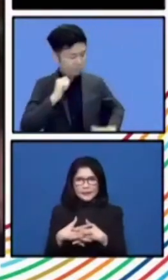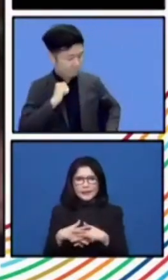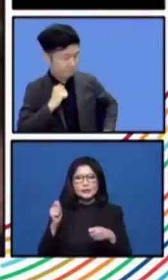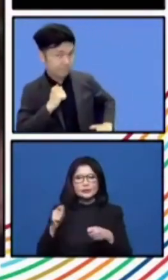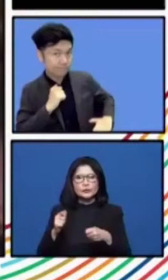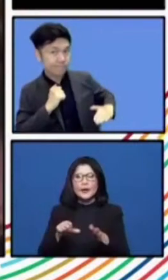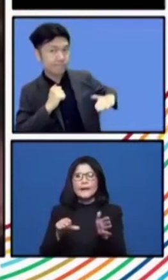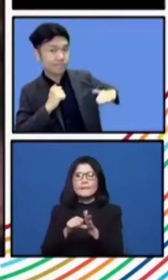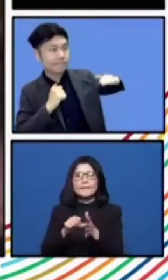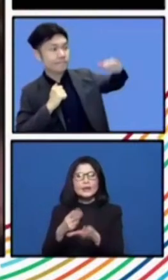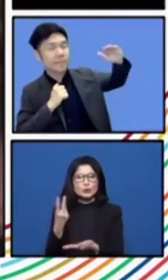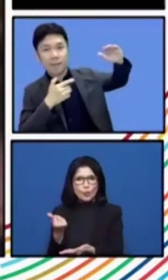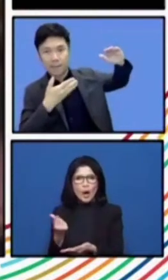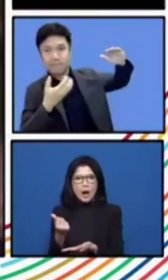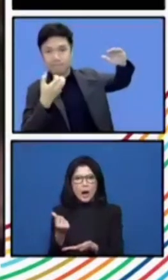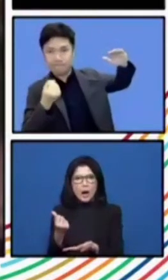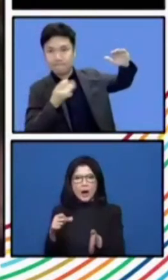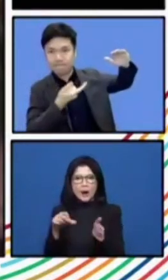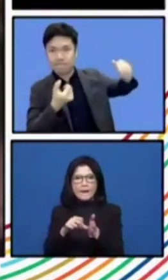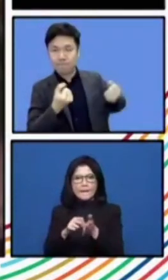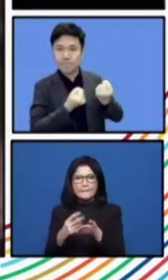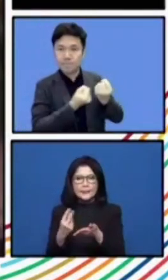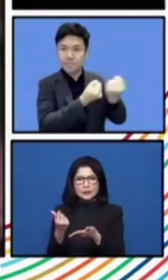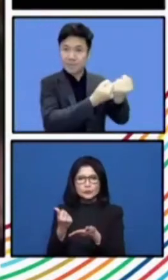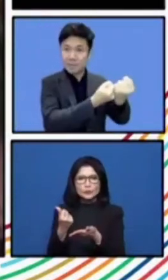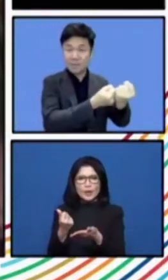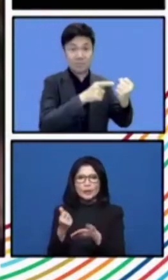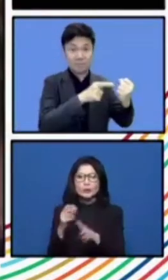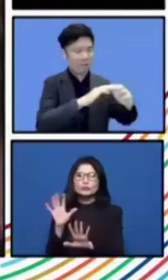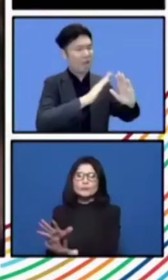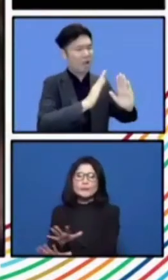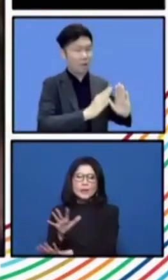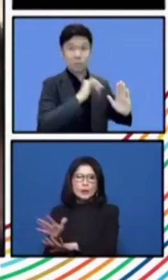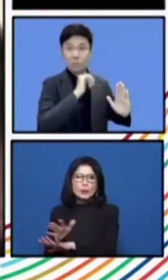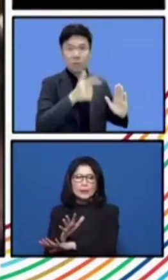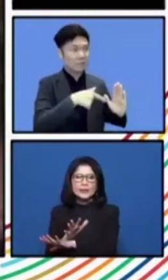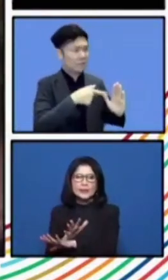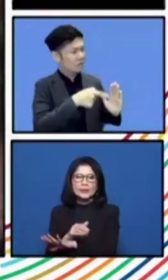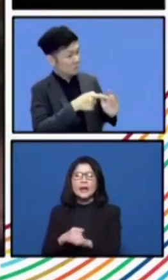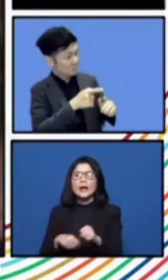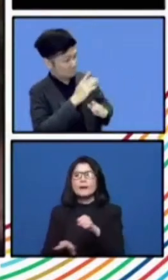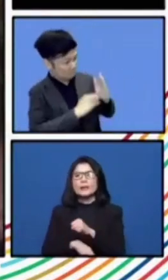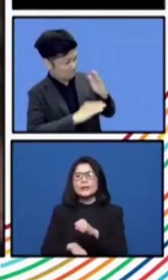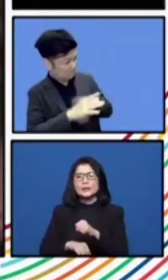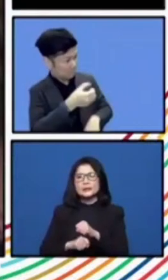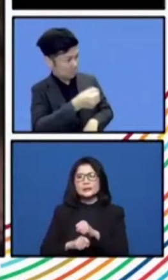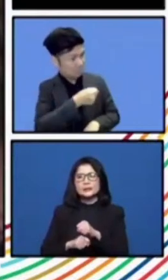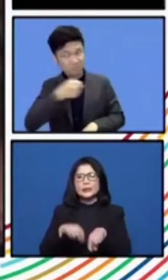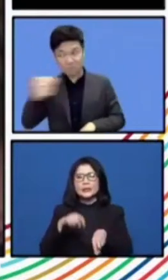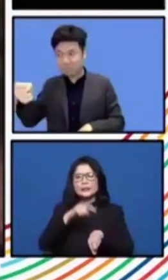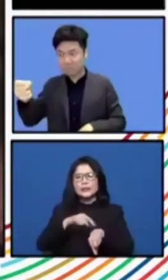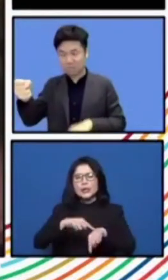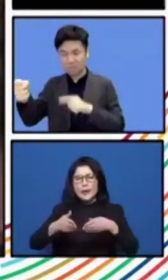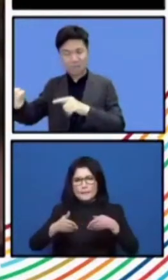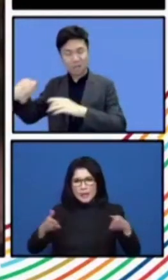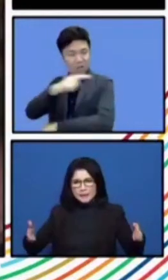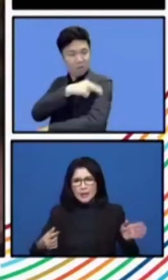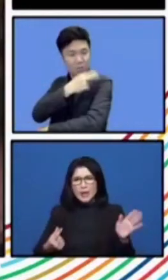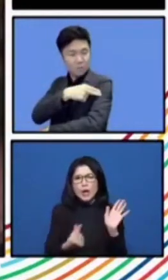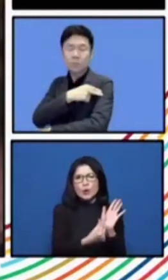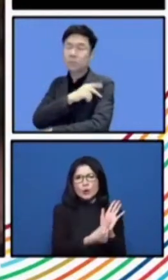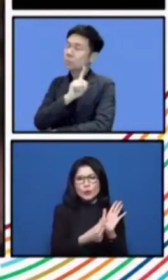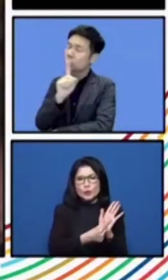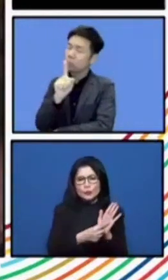and communities instead of Institutions or isolated settings under the bipartisan infrastructure law the United States